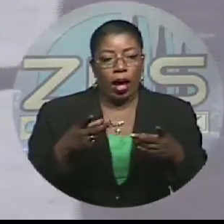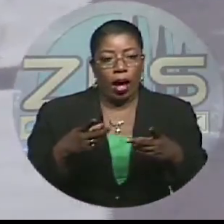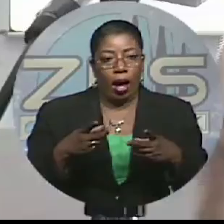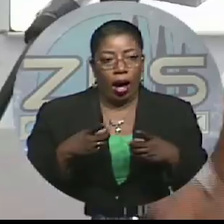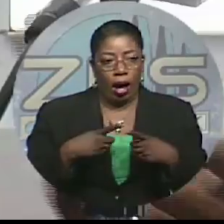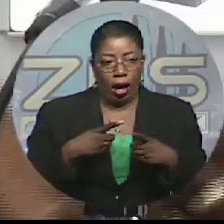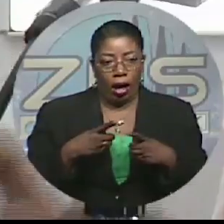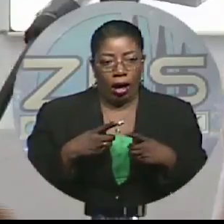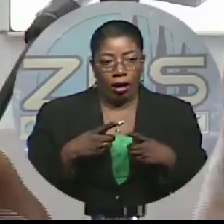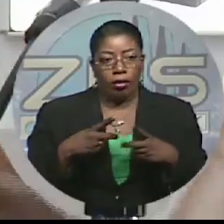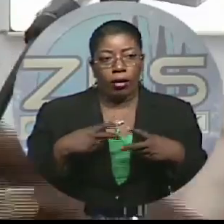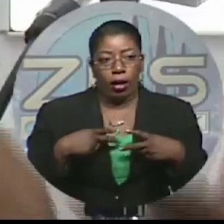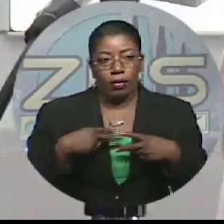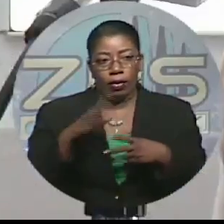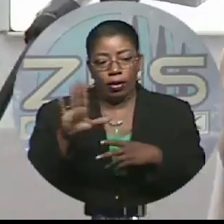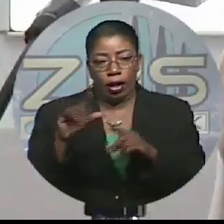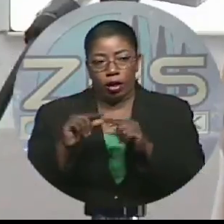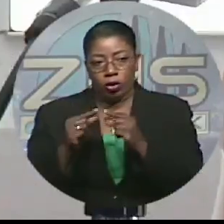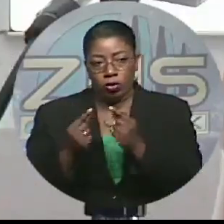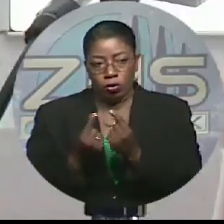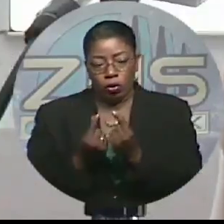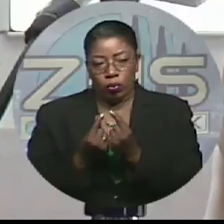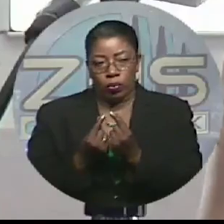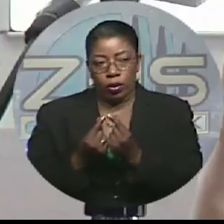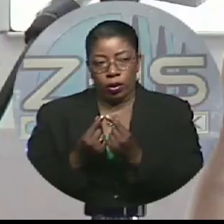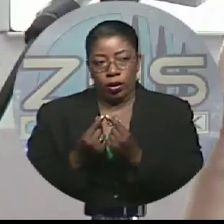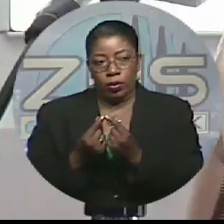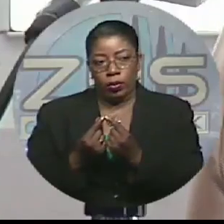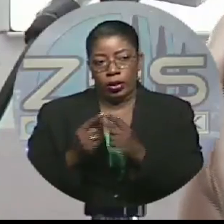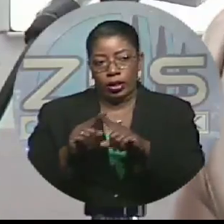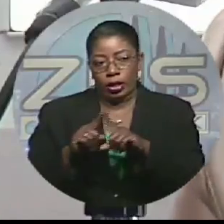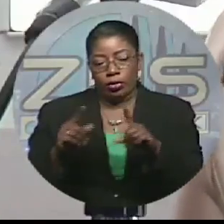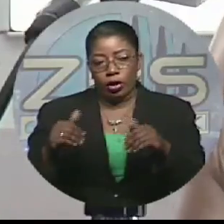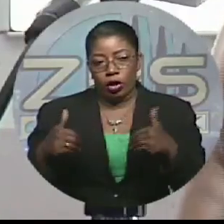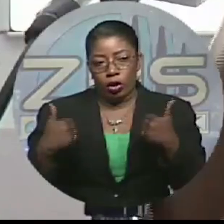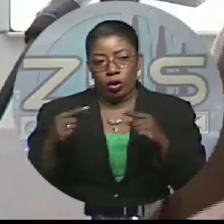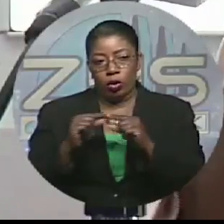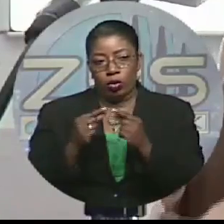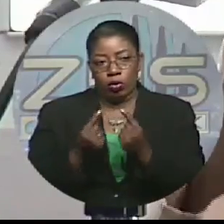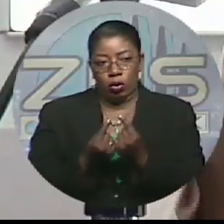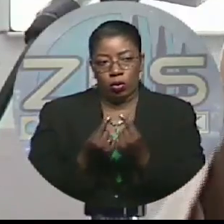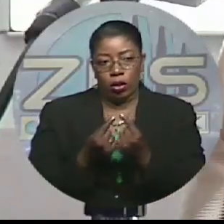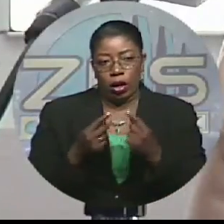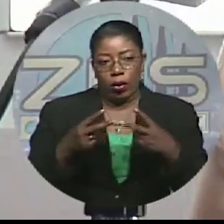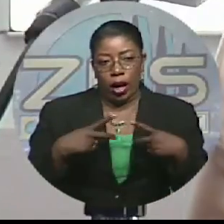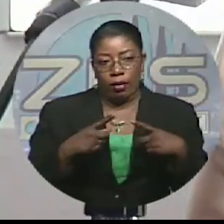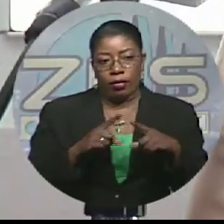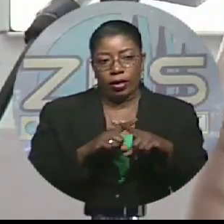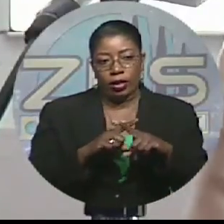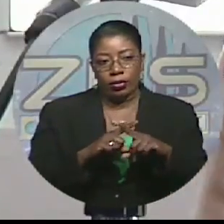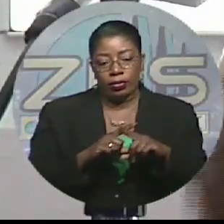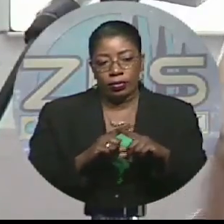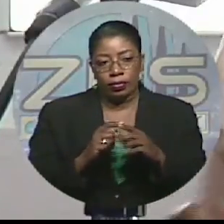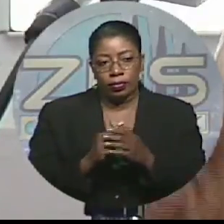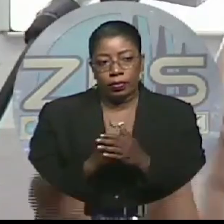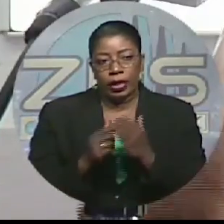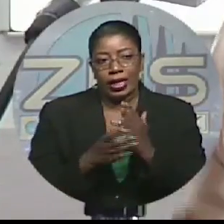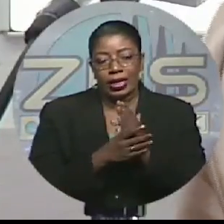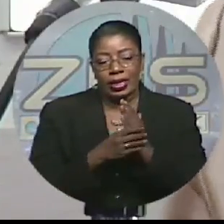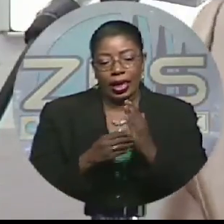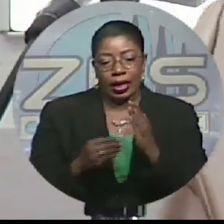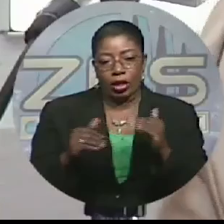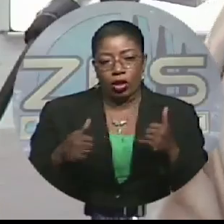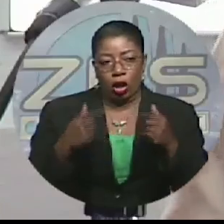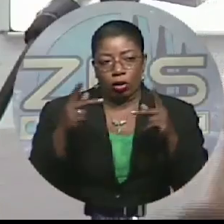groups, various groups within those centers, youth groups, and we have a lot of bright, talented